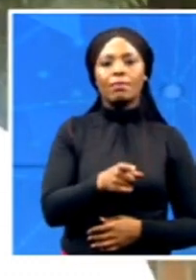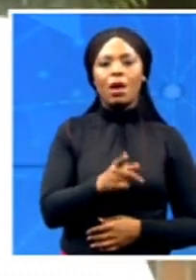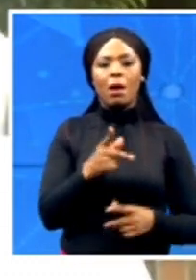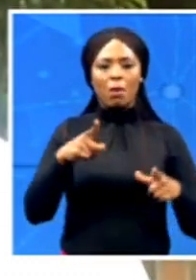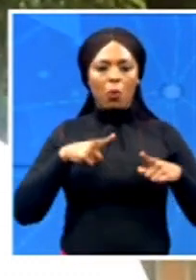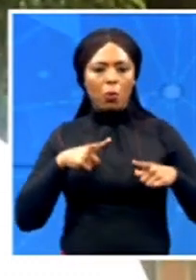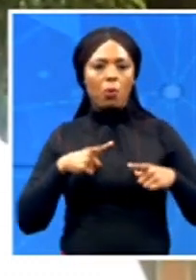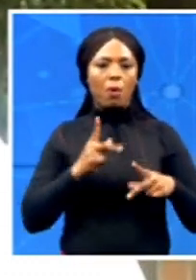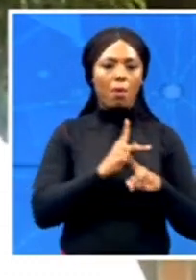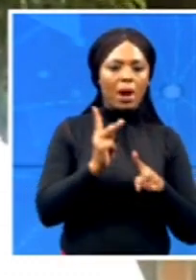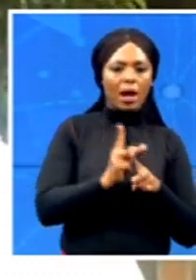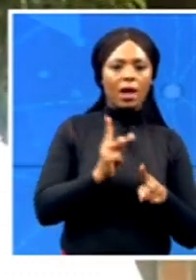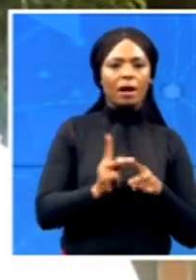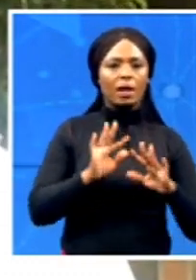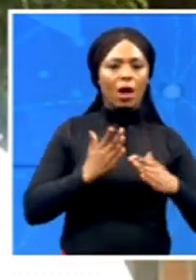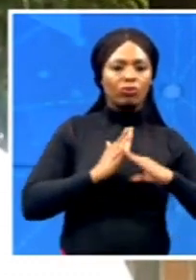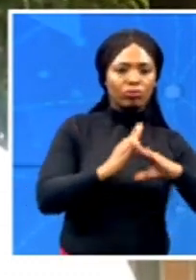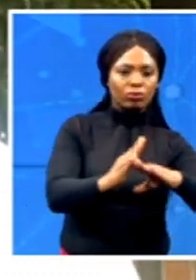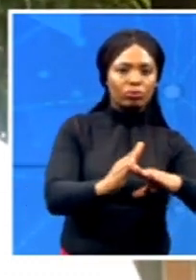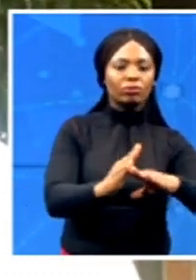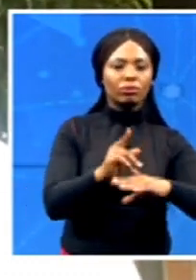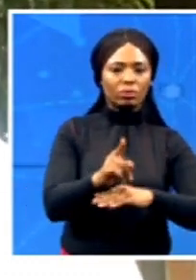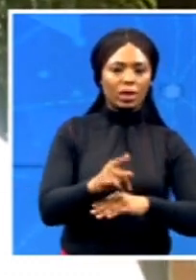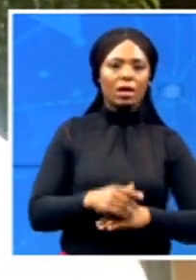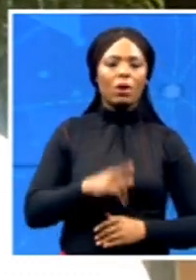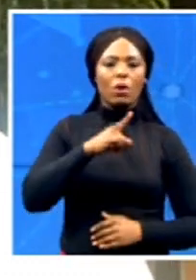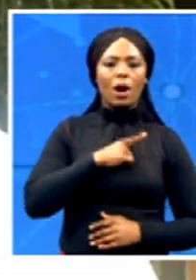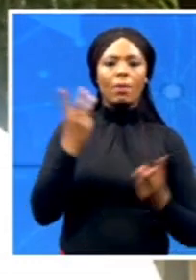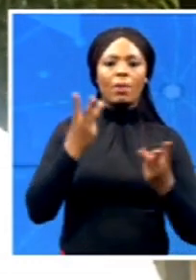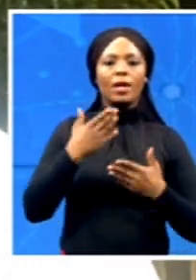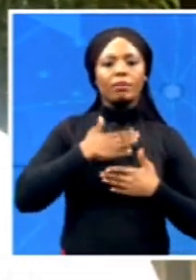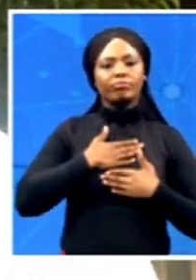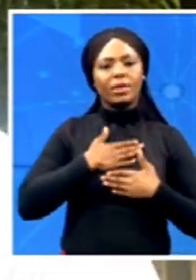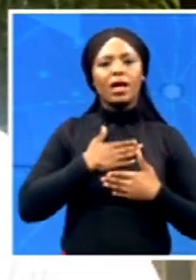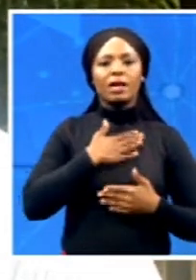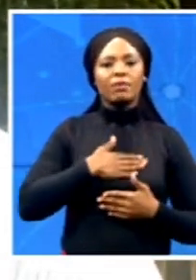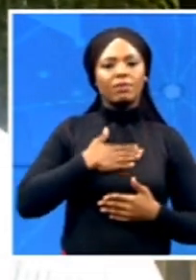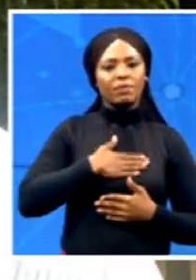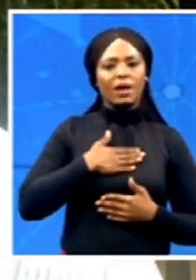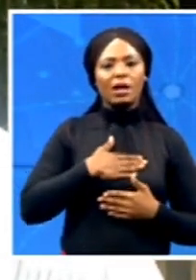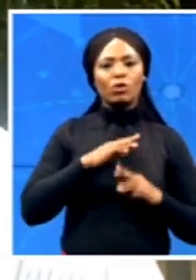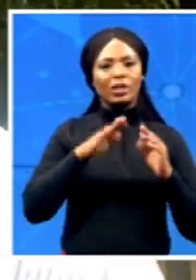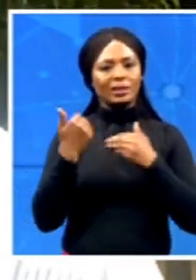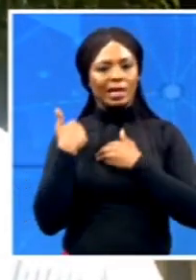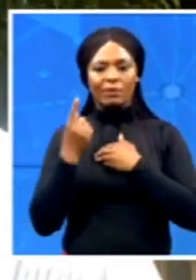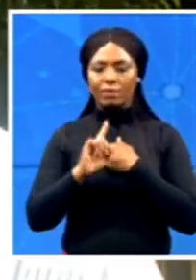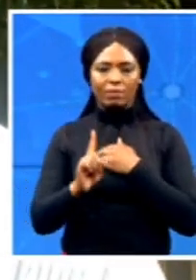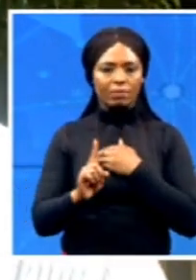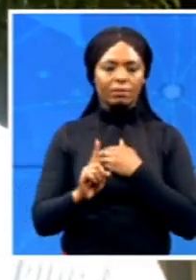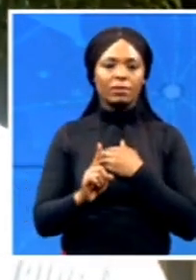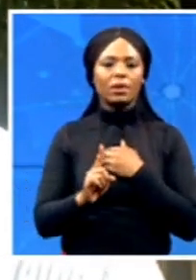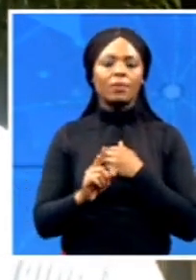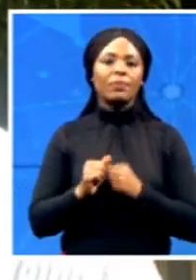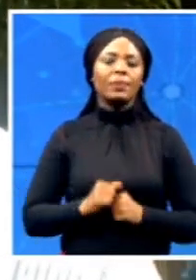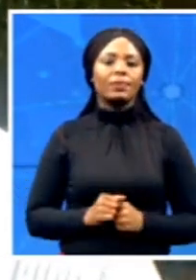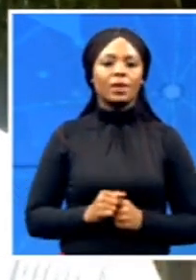our visitors, our people unhappy. So our officers, law enforcement officers,